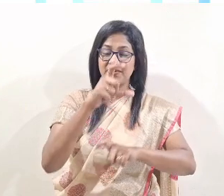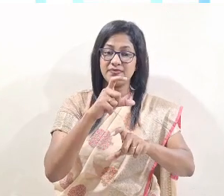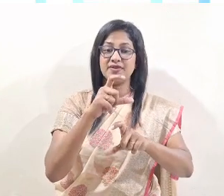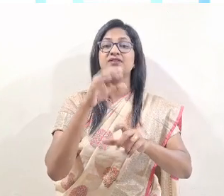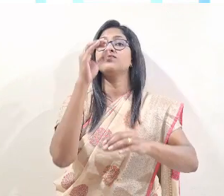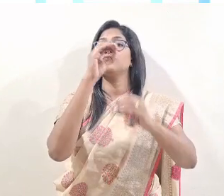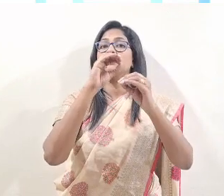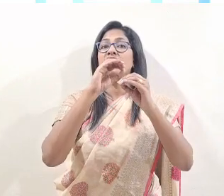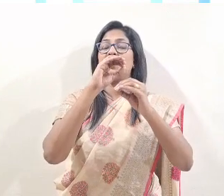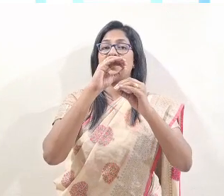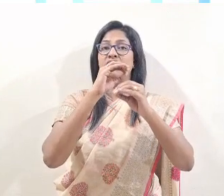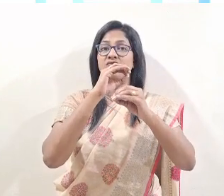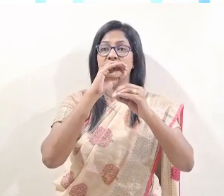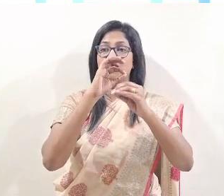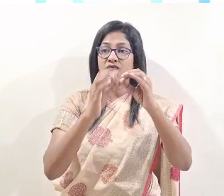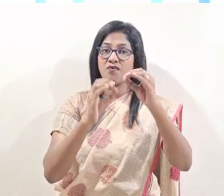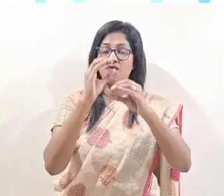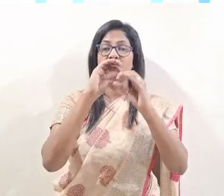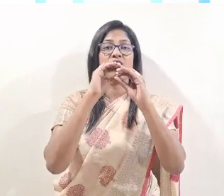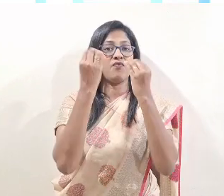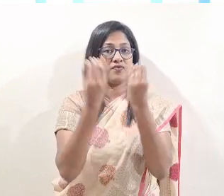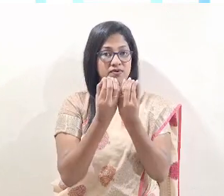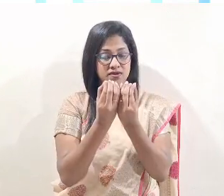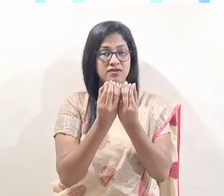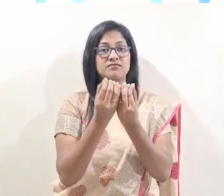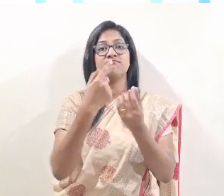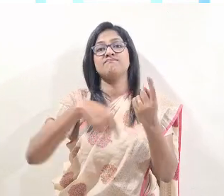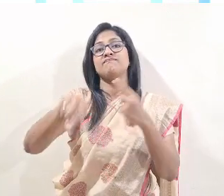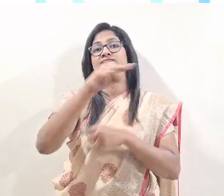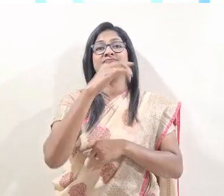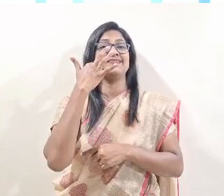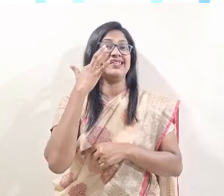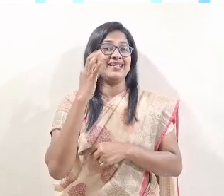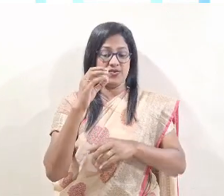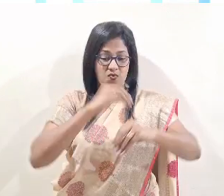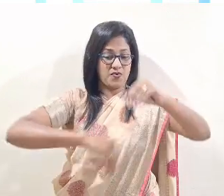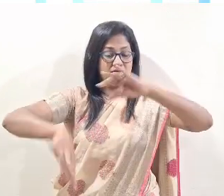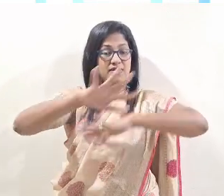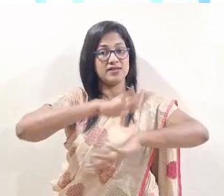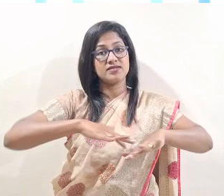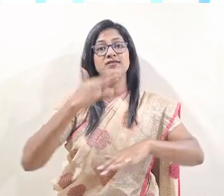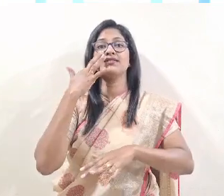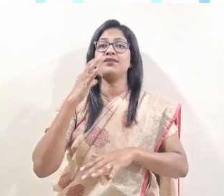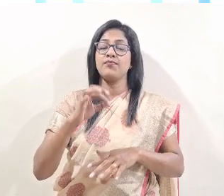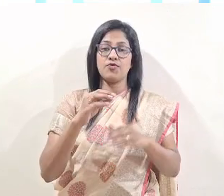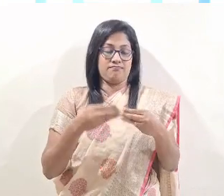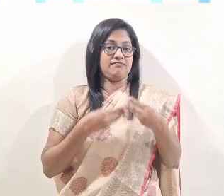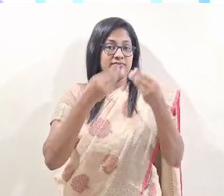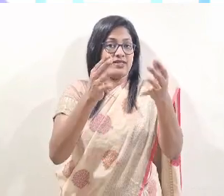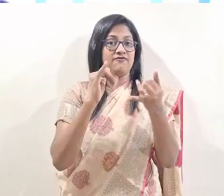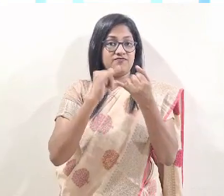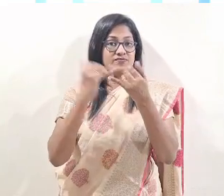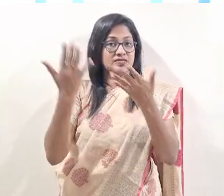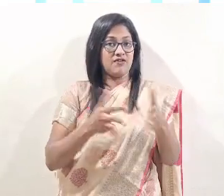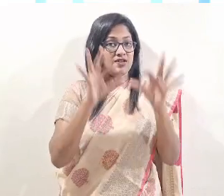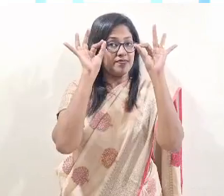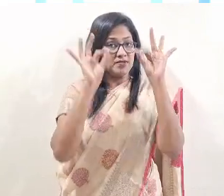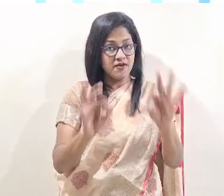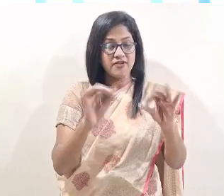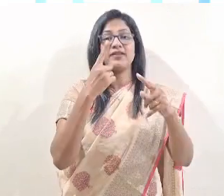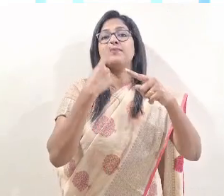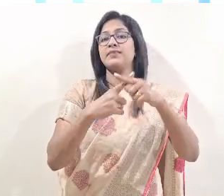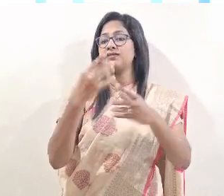is key if you want to deliver a proper service and for financial